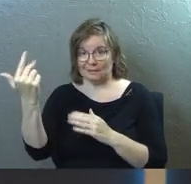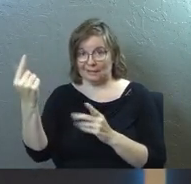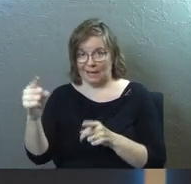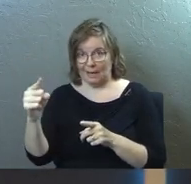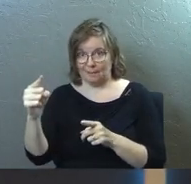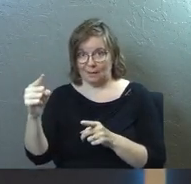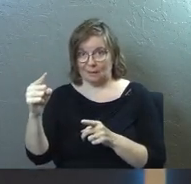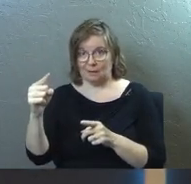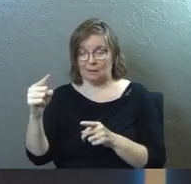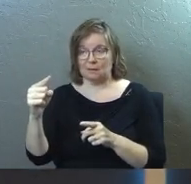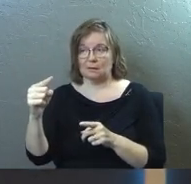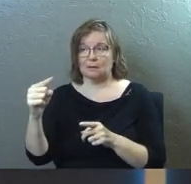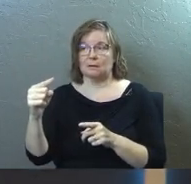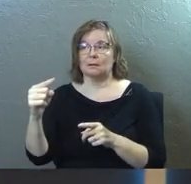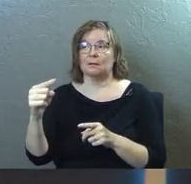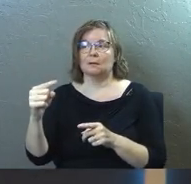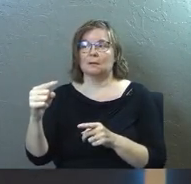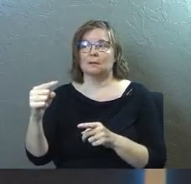says